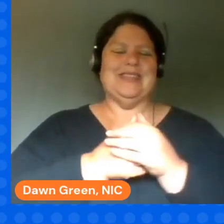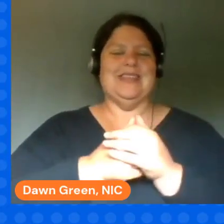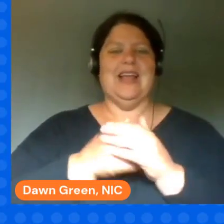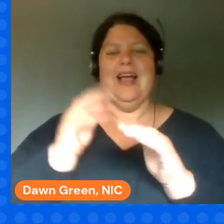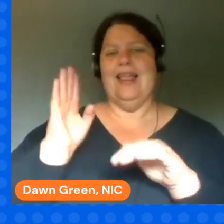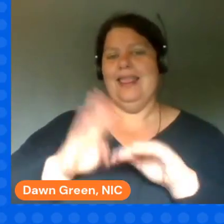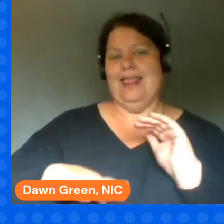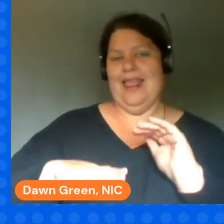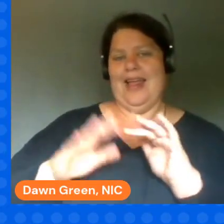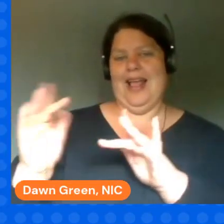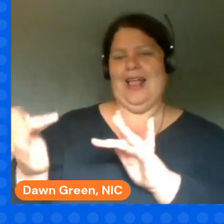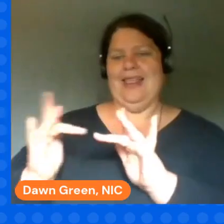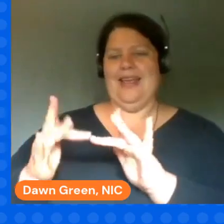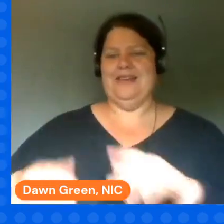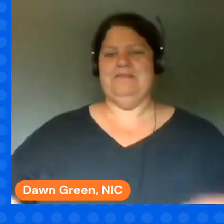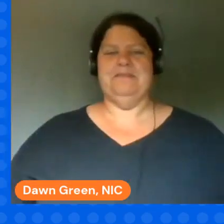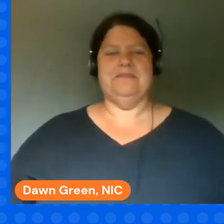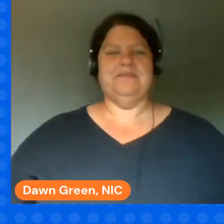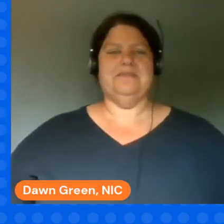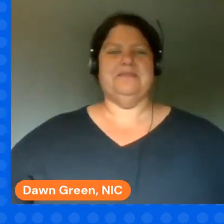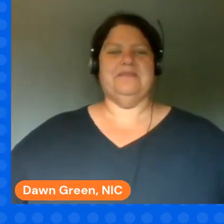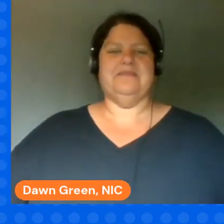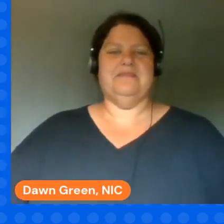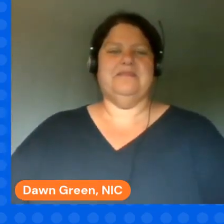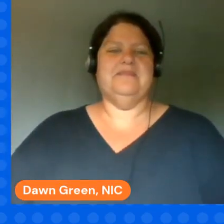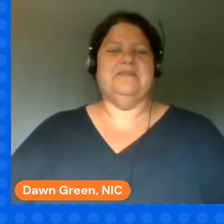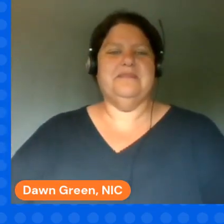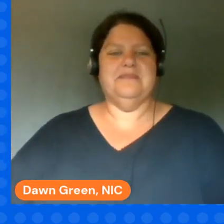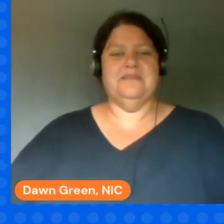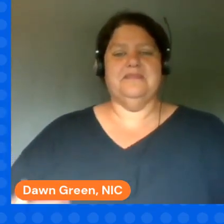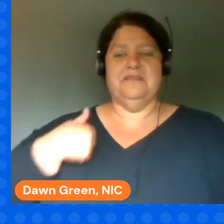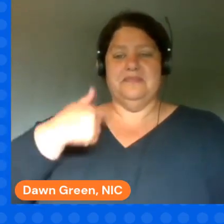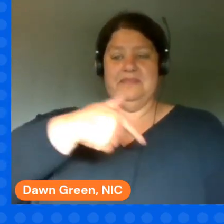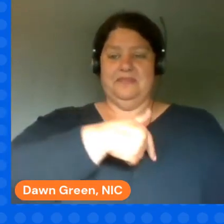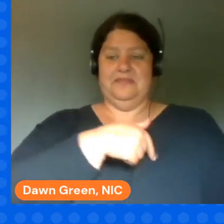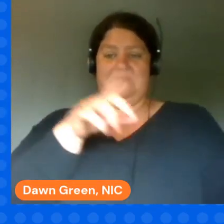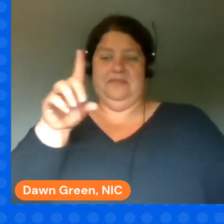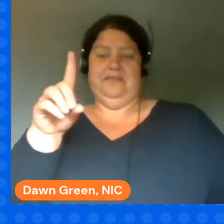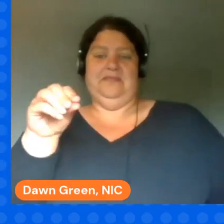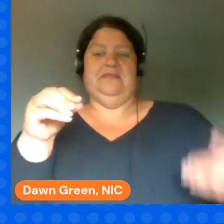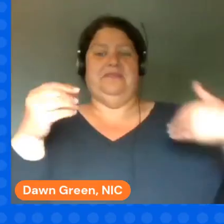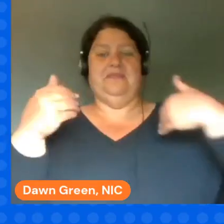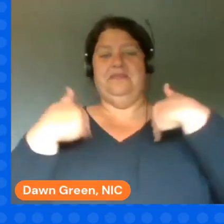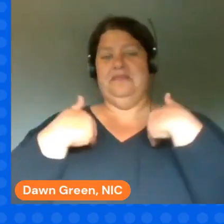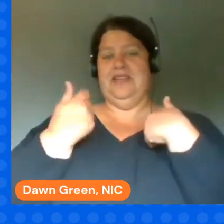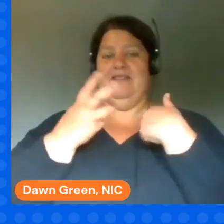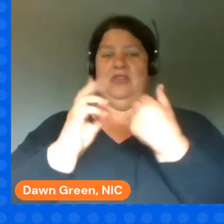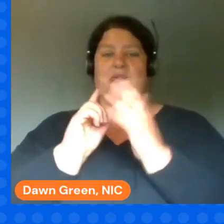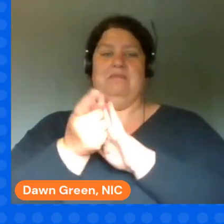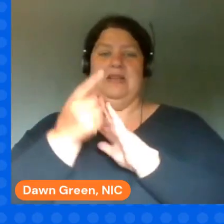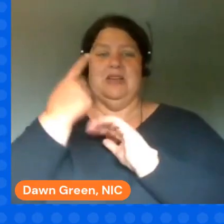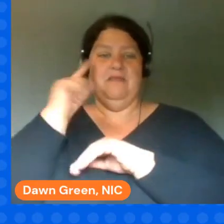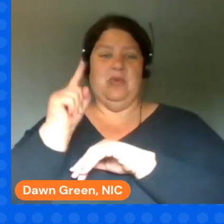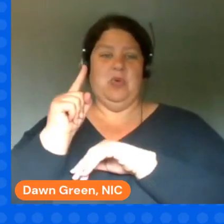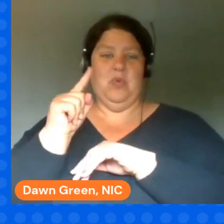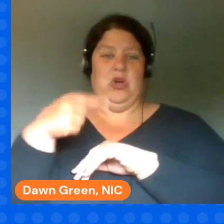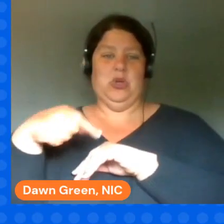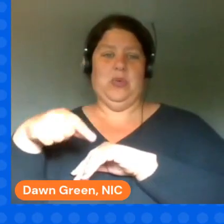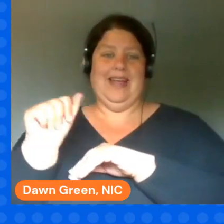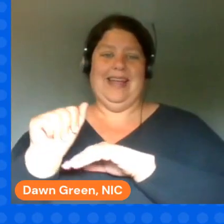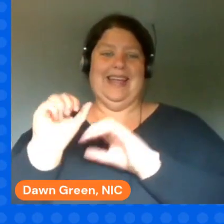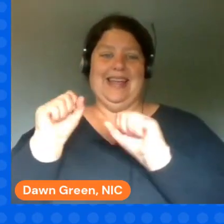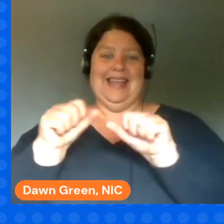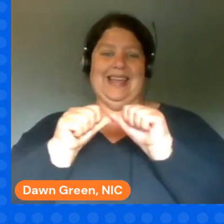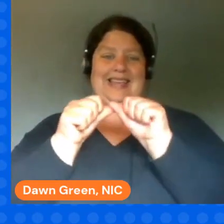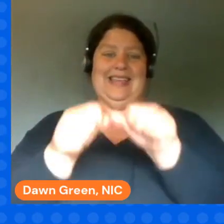online one. We do have some minutes left now for Q&A. We can continue in this moment,